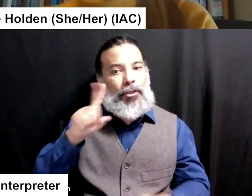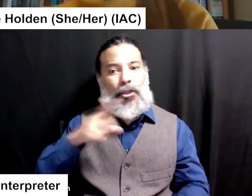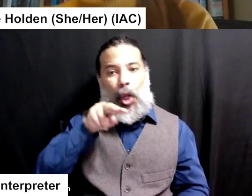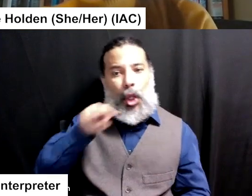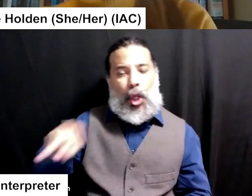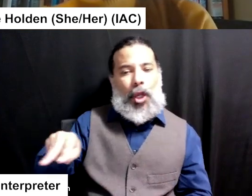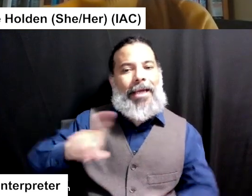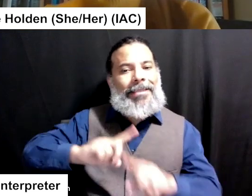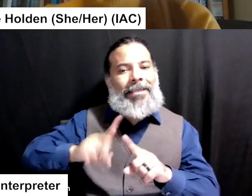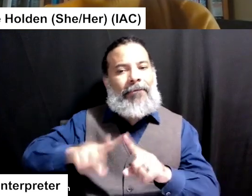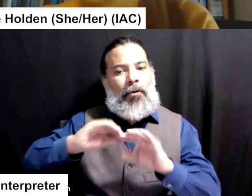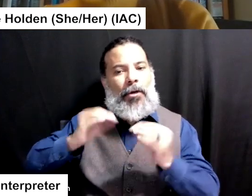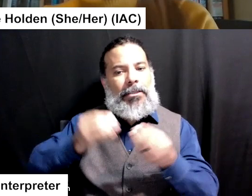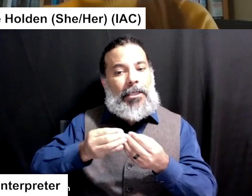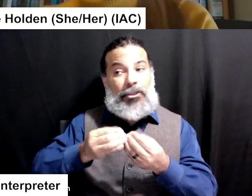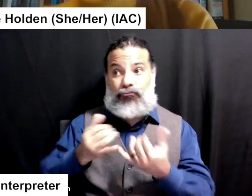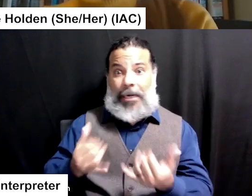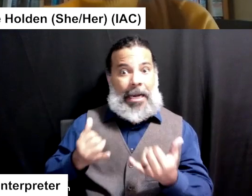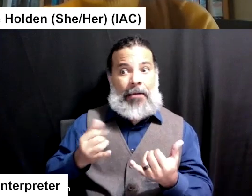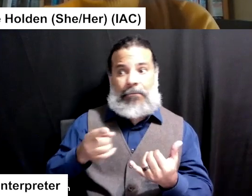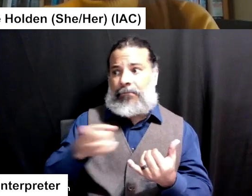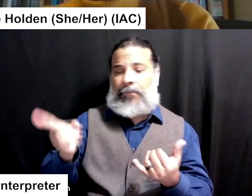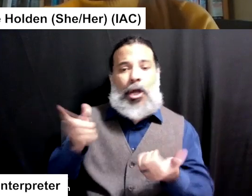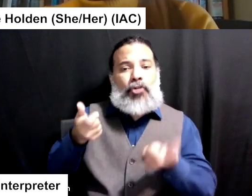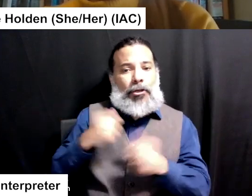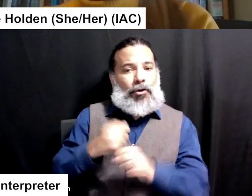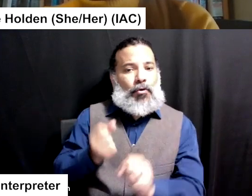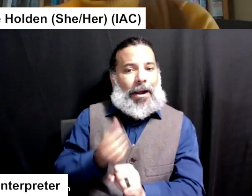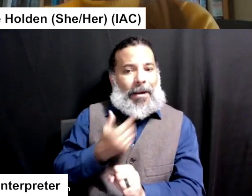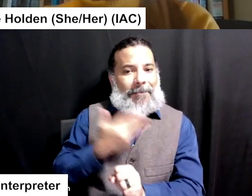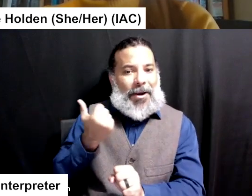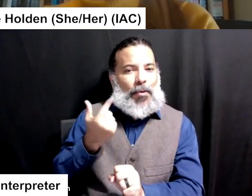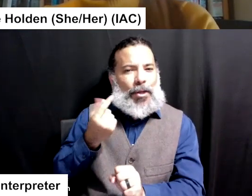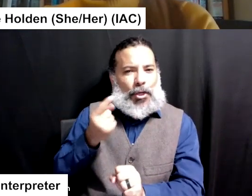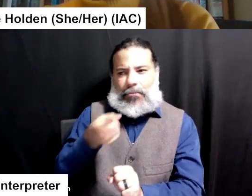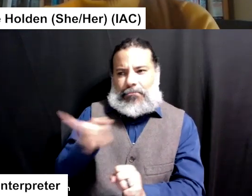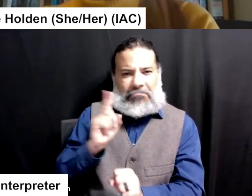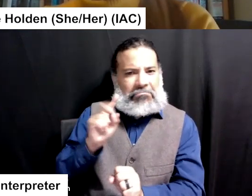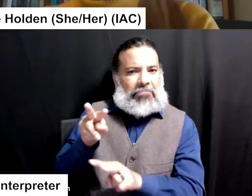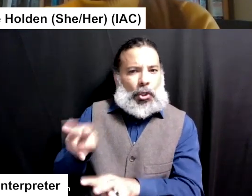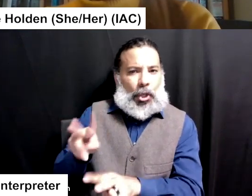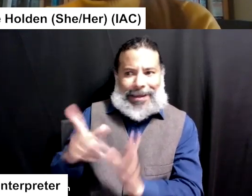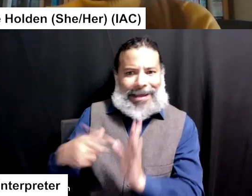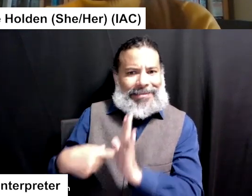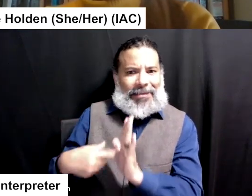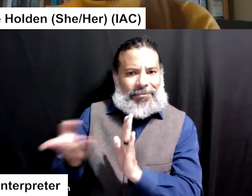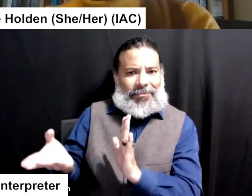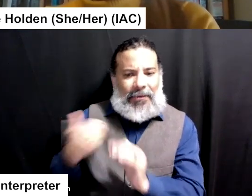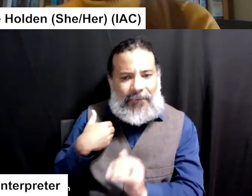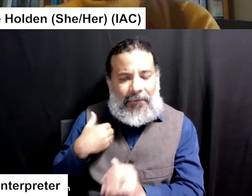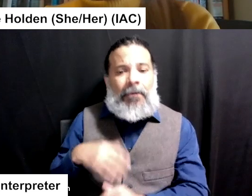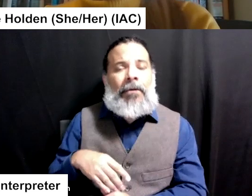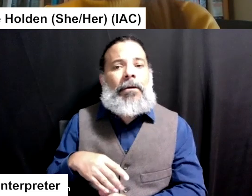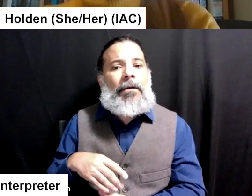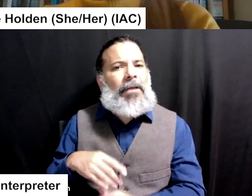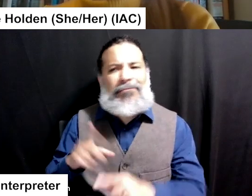what different organizations right now that are trying to create that are doing, and what that looks like. So there are a